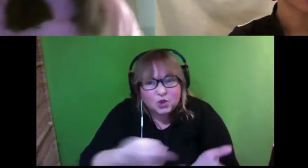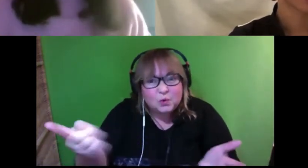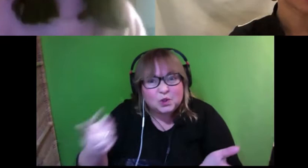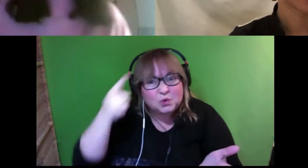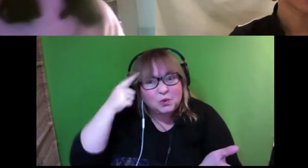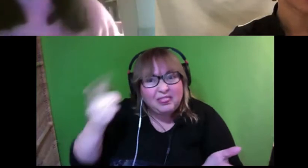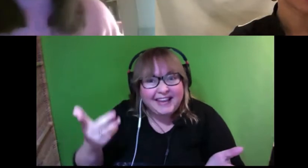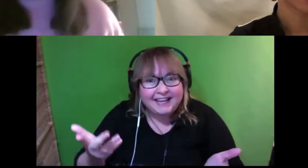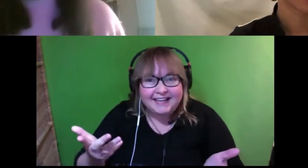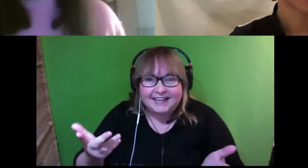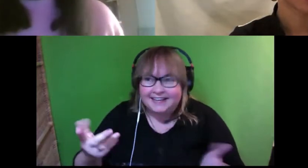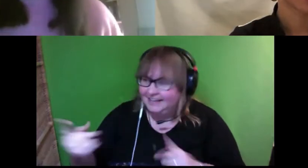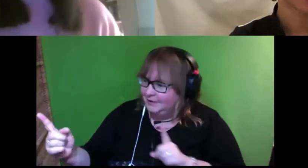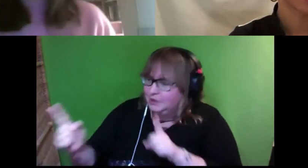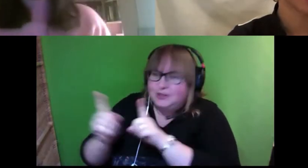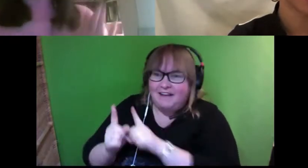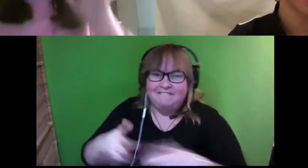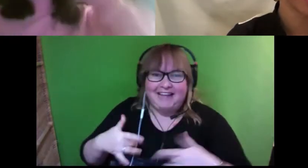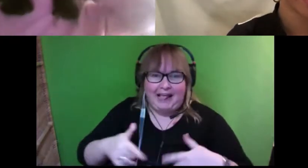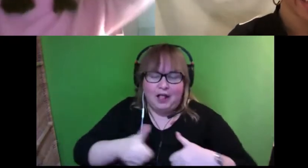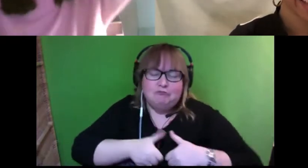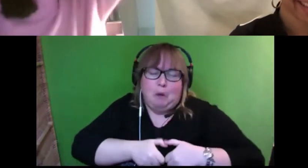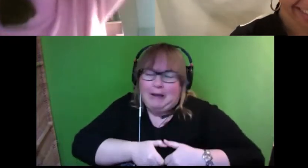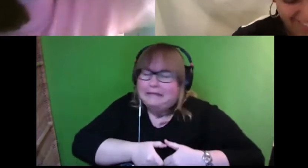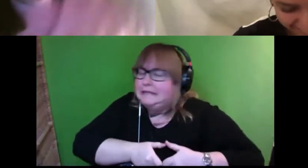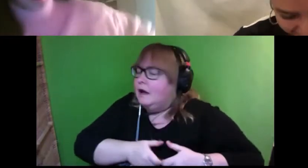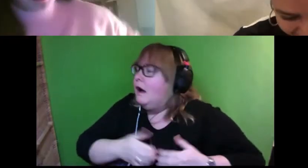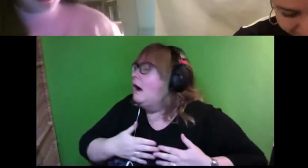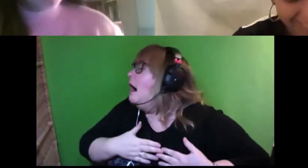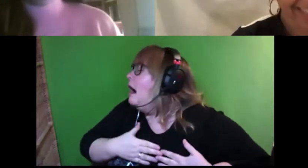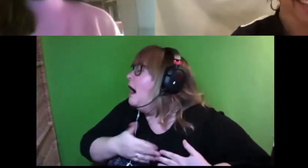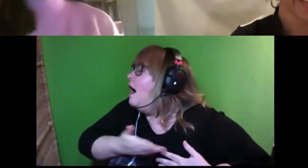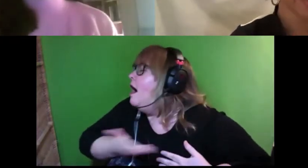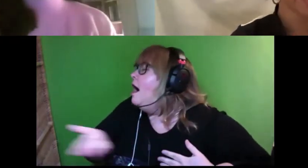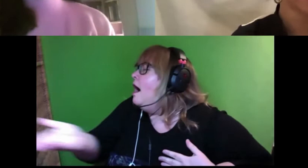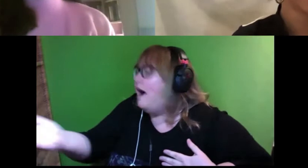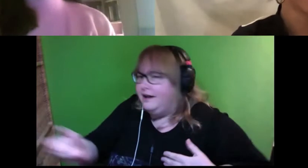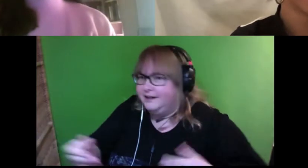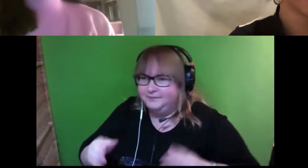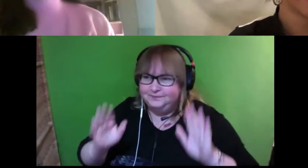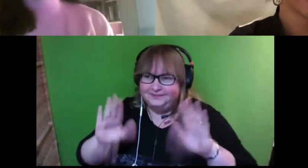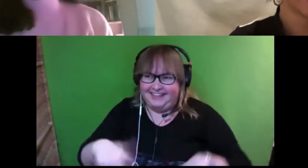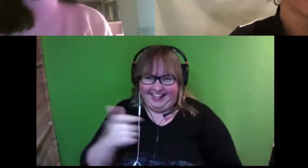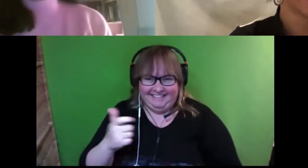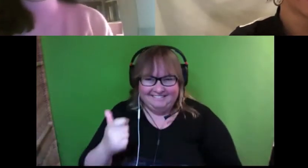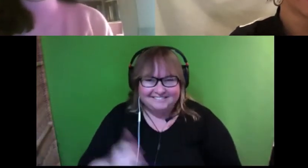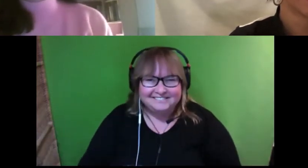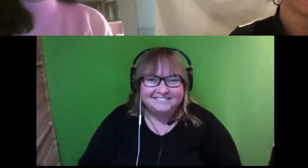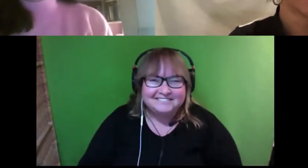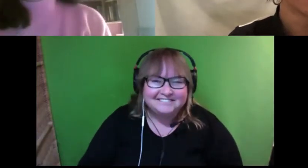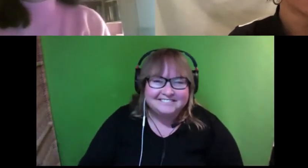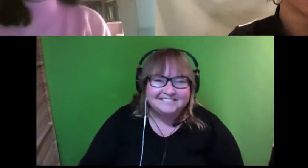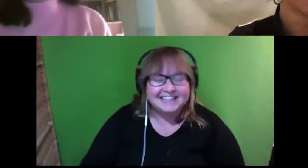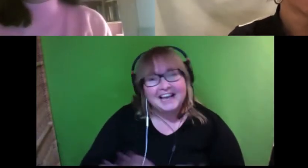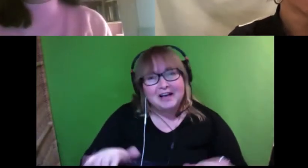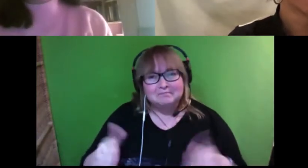together? Oh God, this sounds so romantic. But yeah, like you